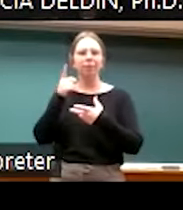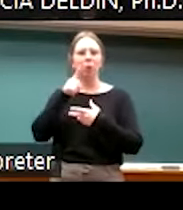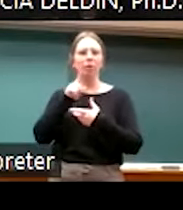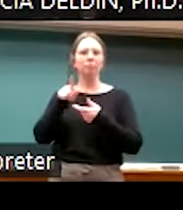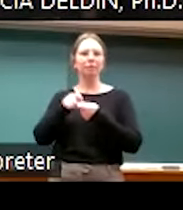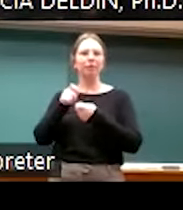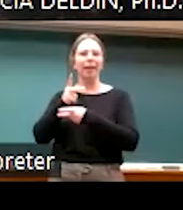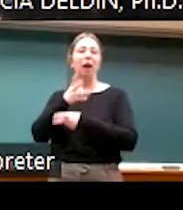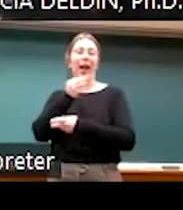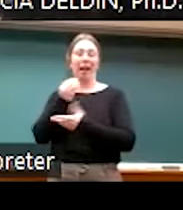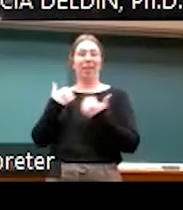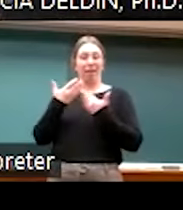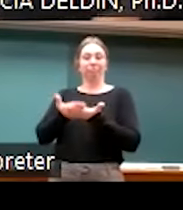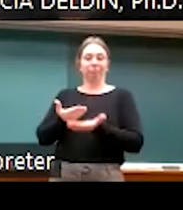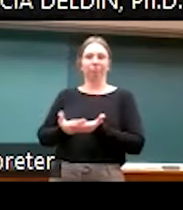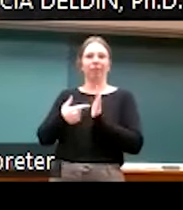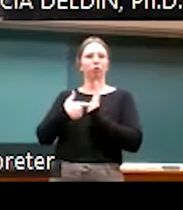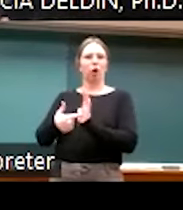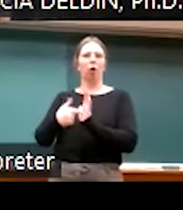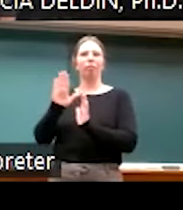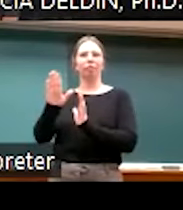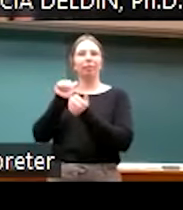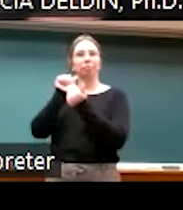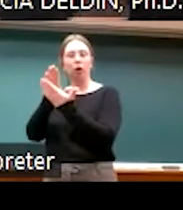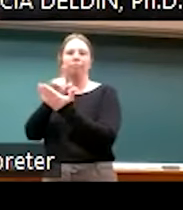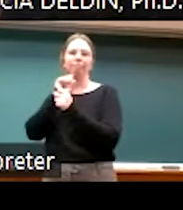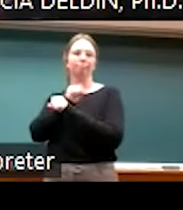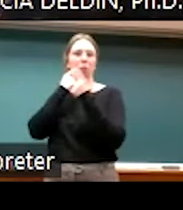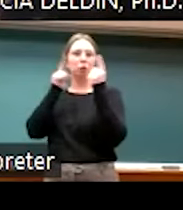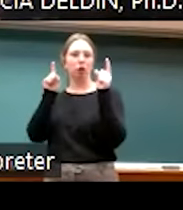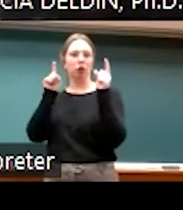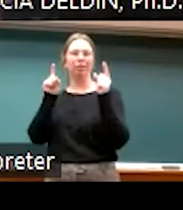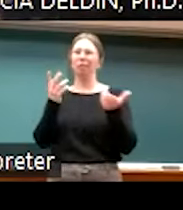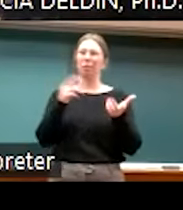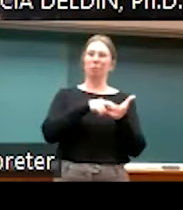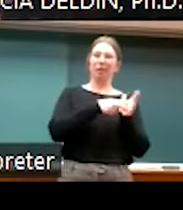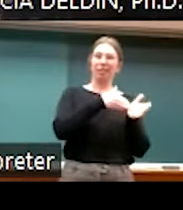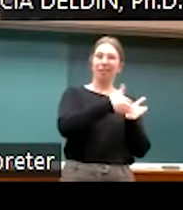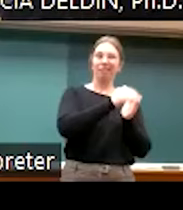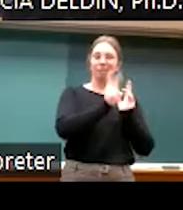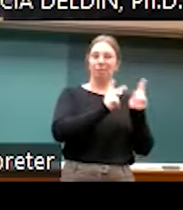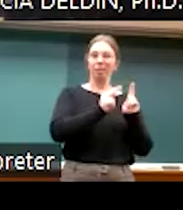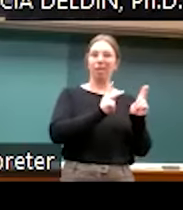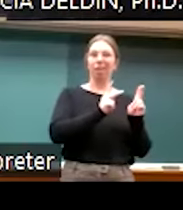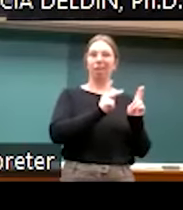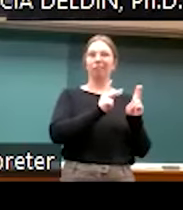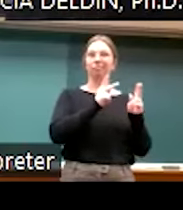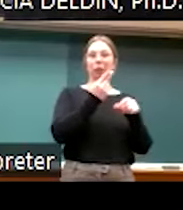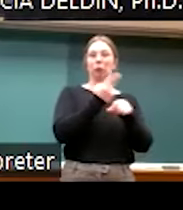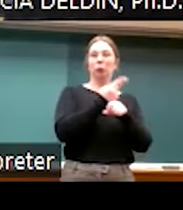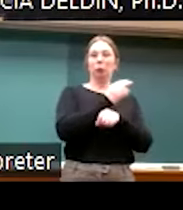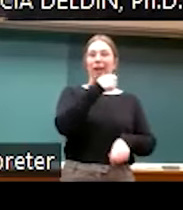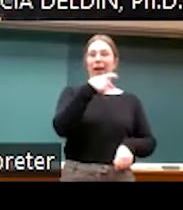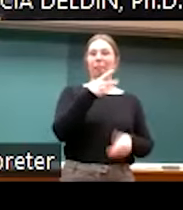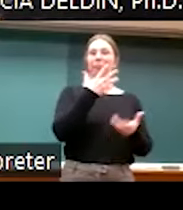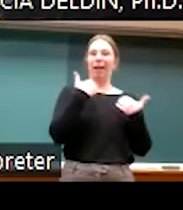it's effective. So the vast majority of people, and there's hundreds of thousands of these kinds of opportunities